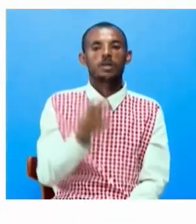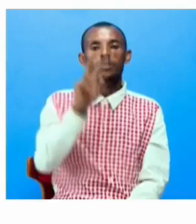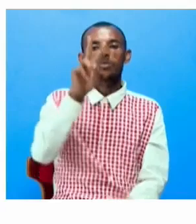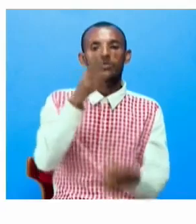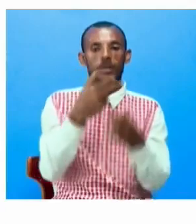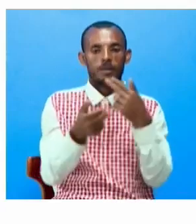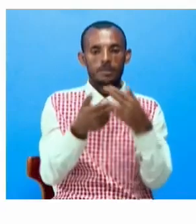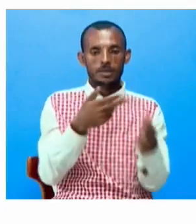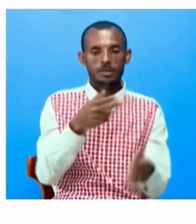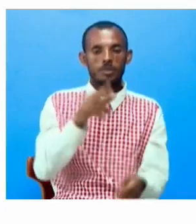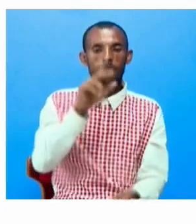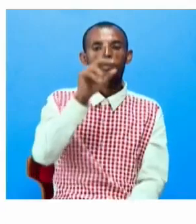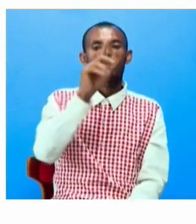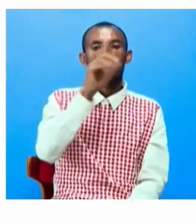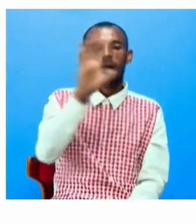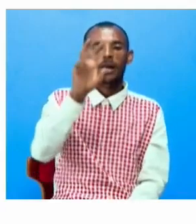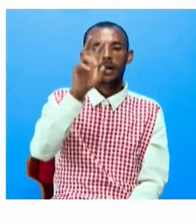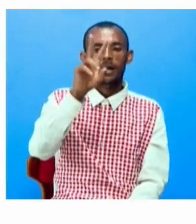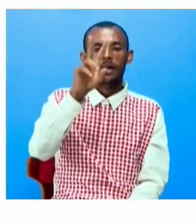120